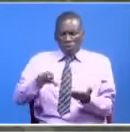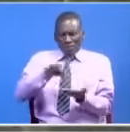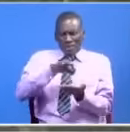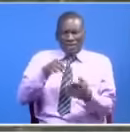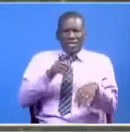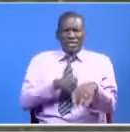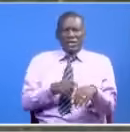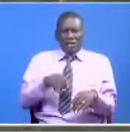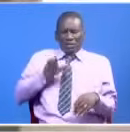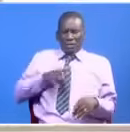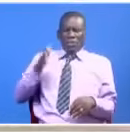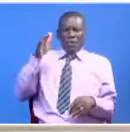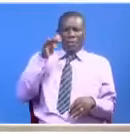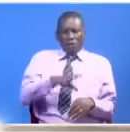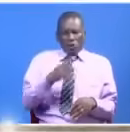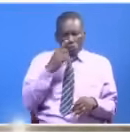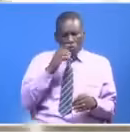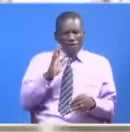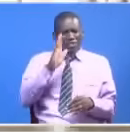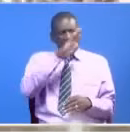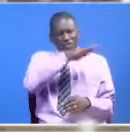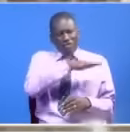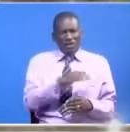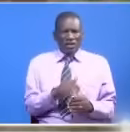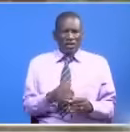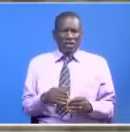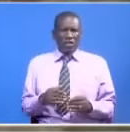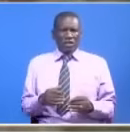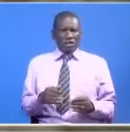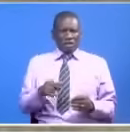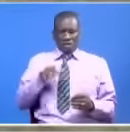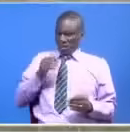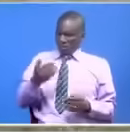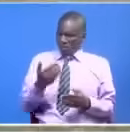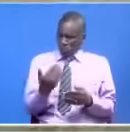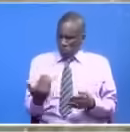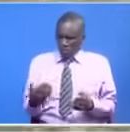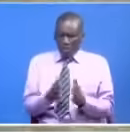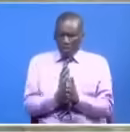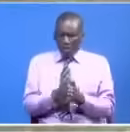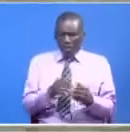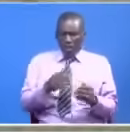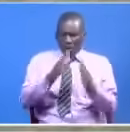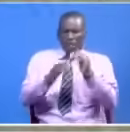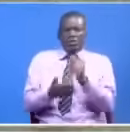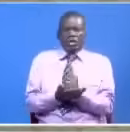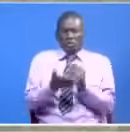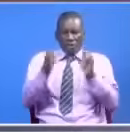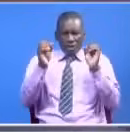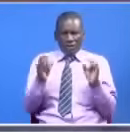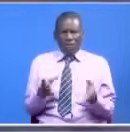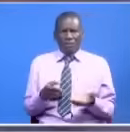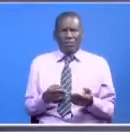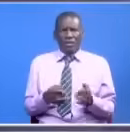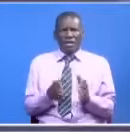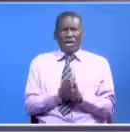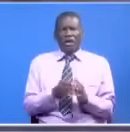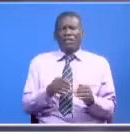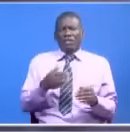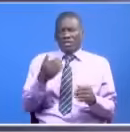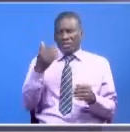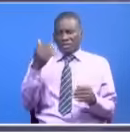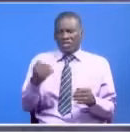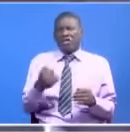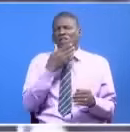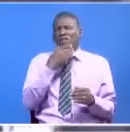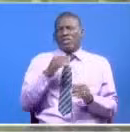the mother returned home in the evening, she and the baby and the nanny were missing. They embarked in a search, and even the child's father suspended his work